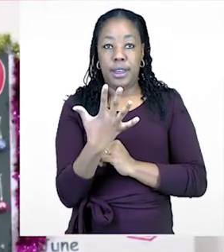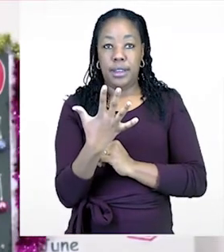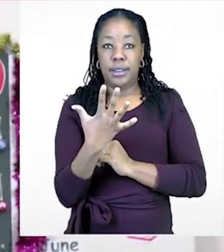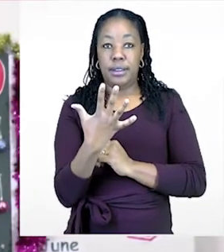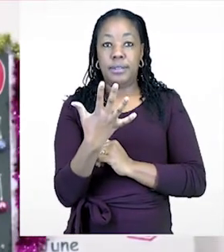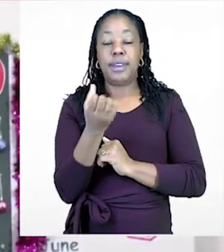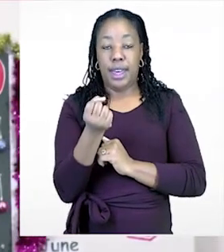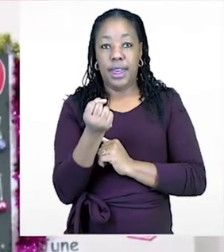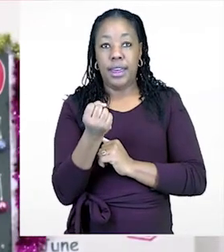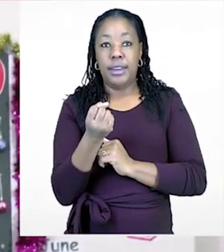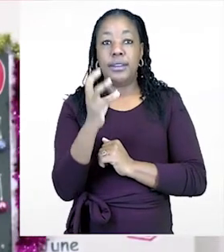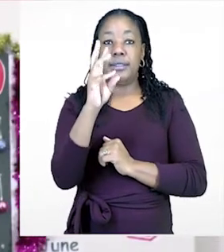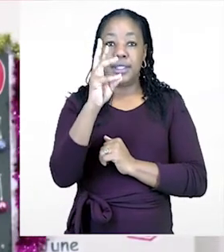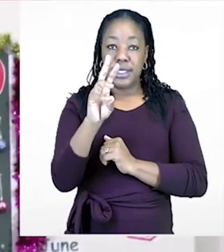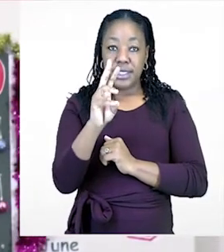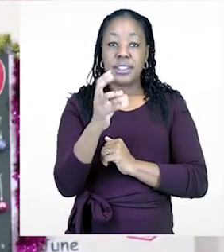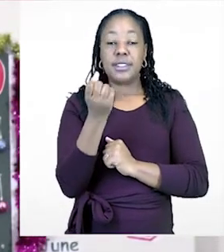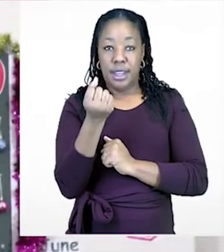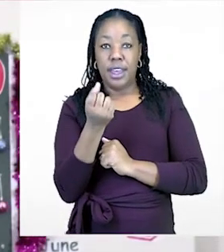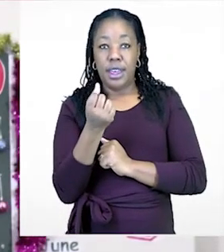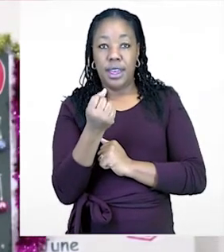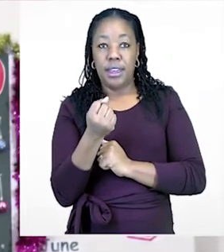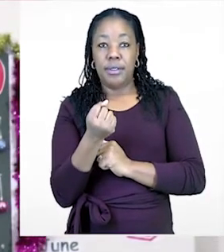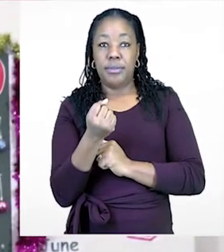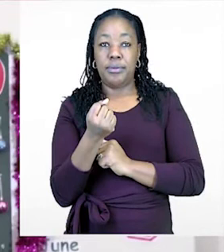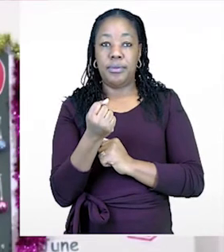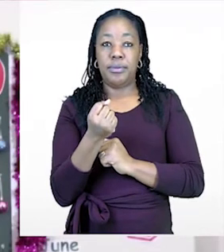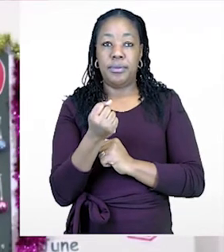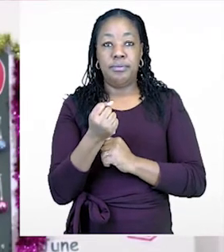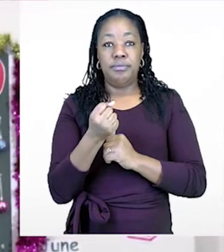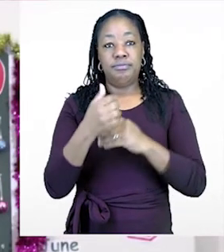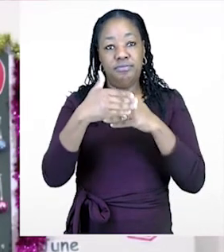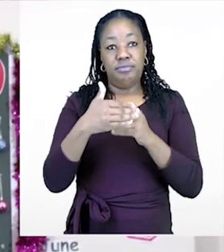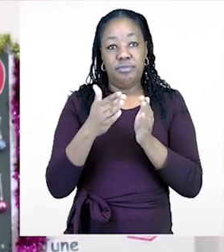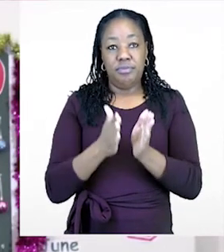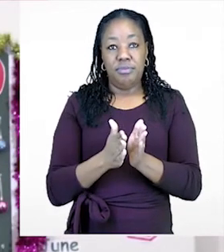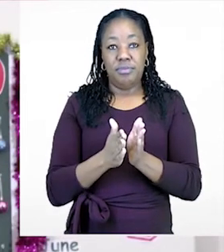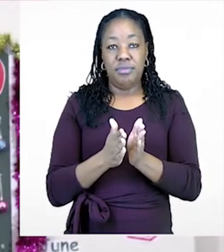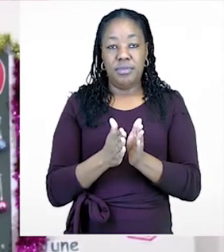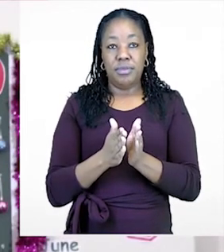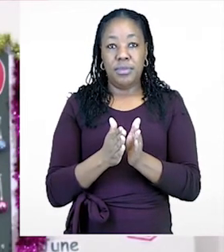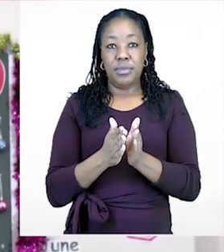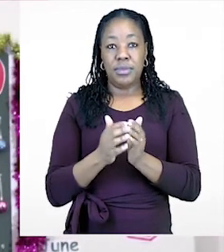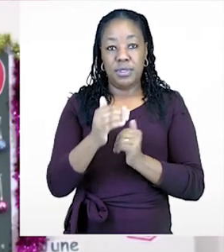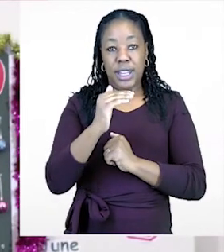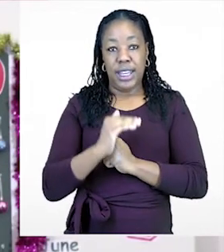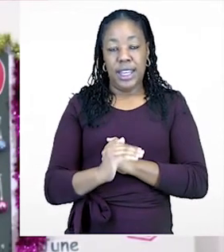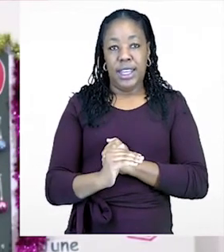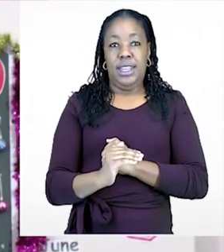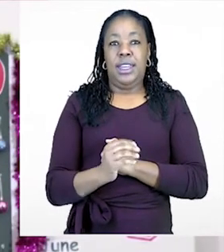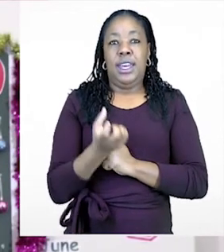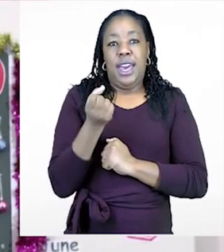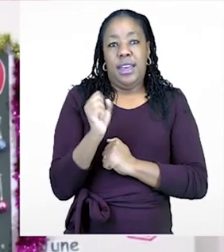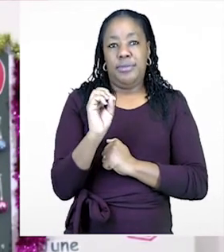6, and the next missing number is the number 7. I'd like you to please write